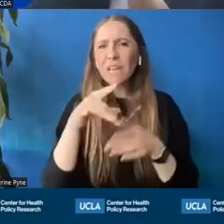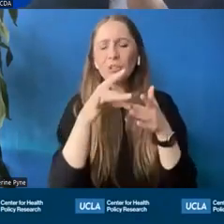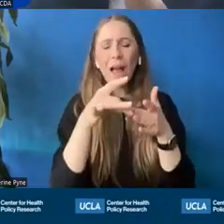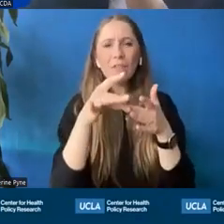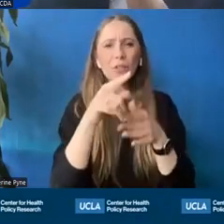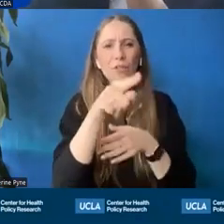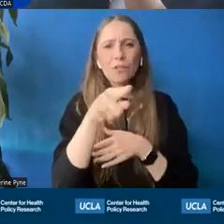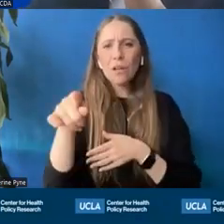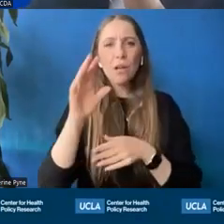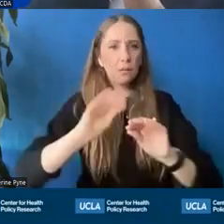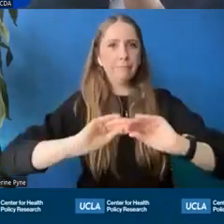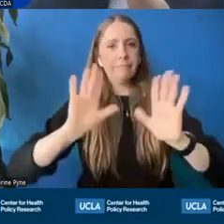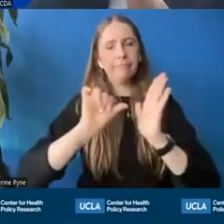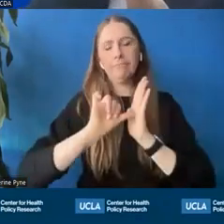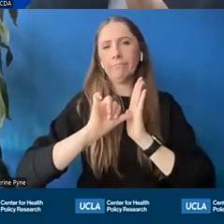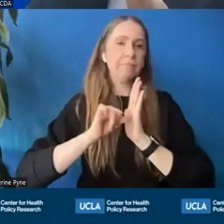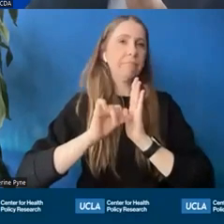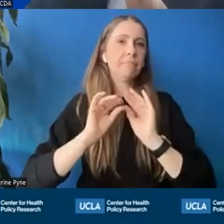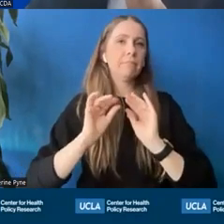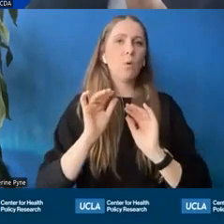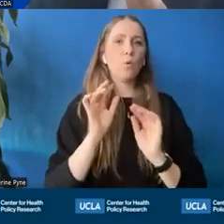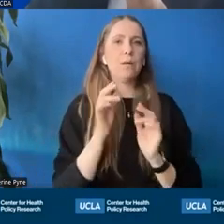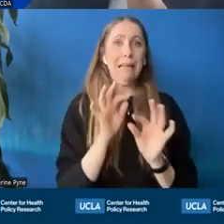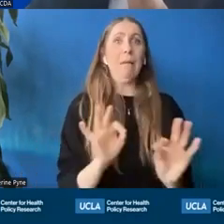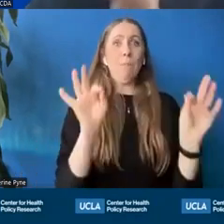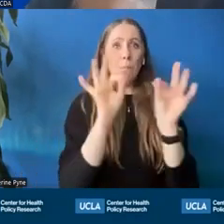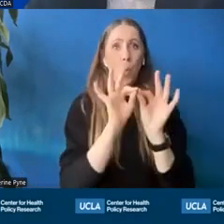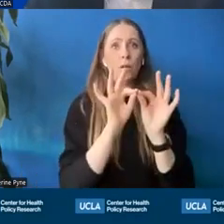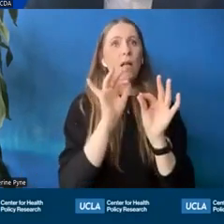all really clearly relevant to factors that may